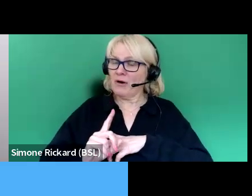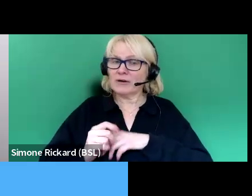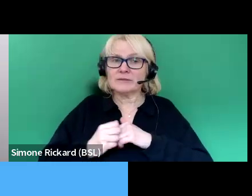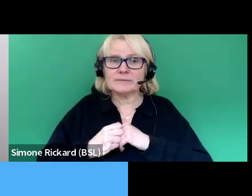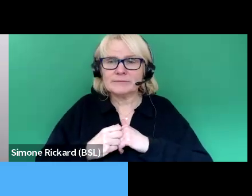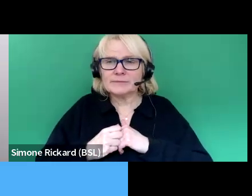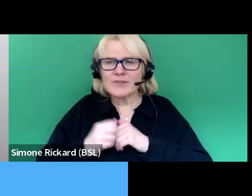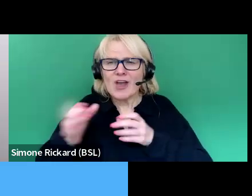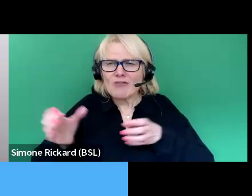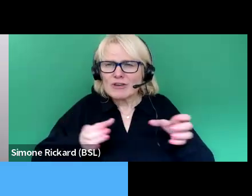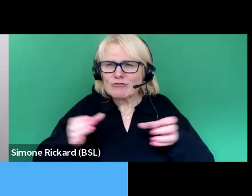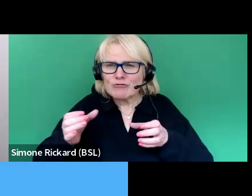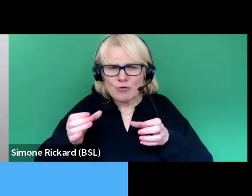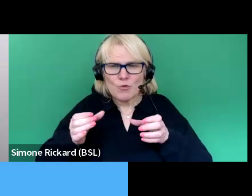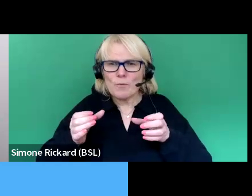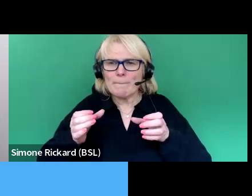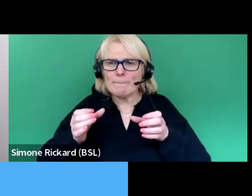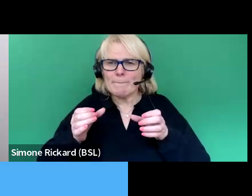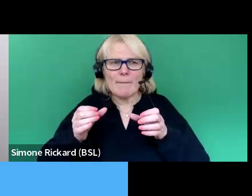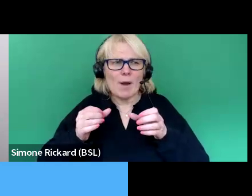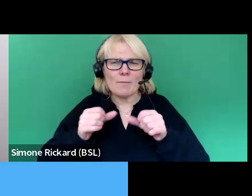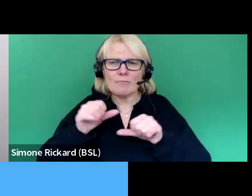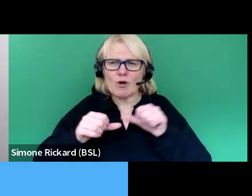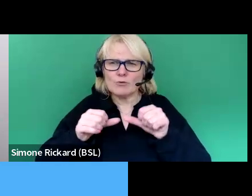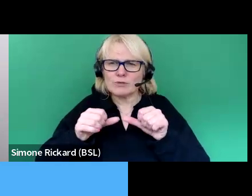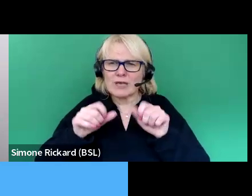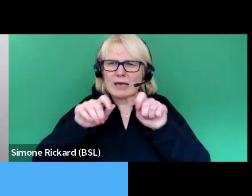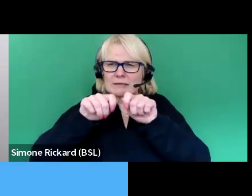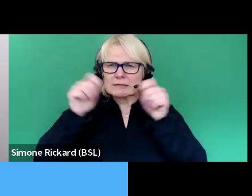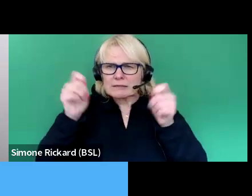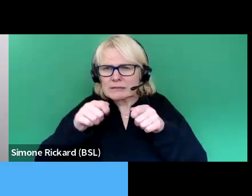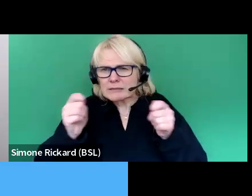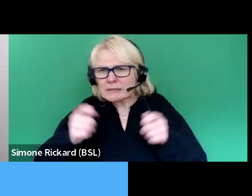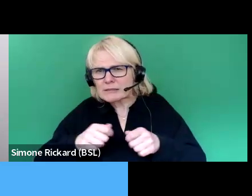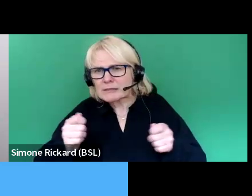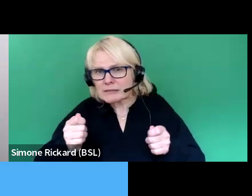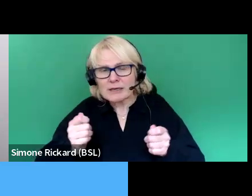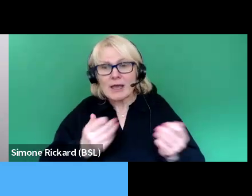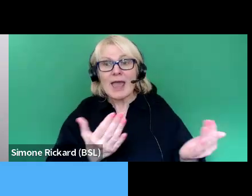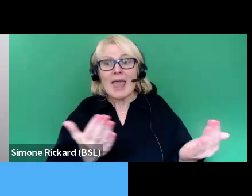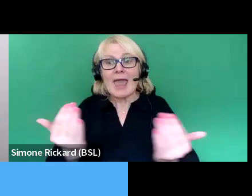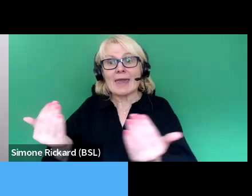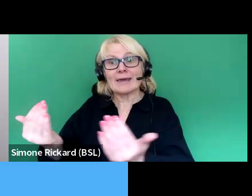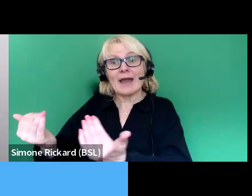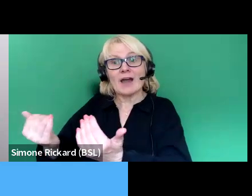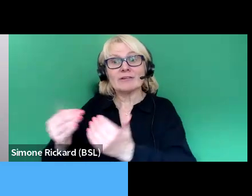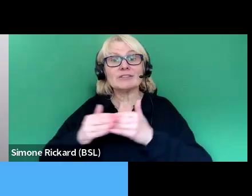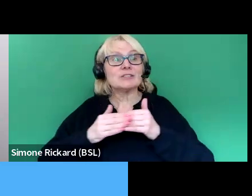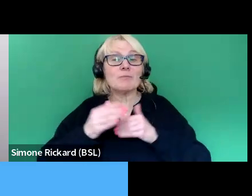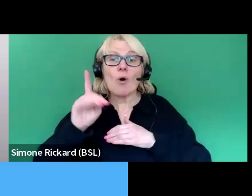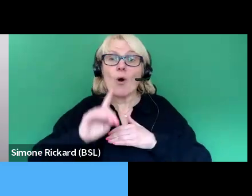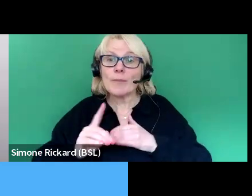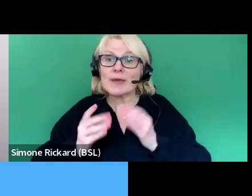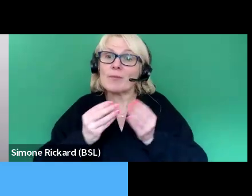the recruitment process, it actually encouraged more people with other protected